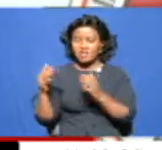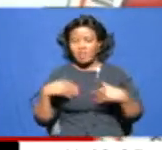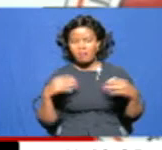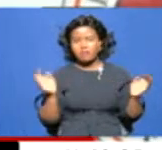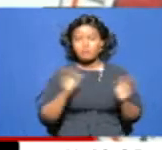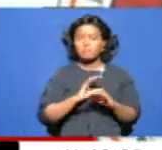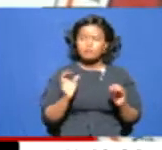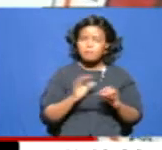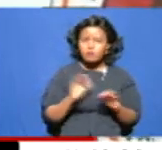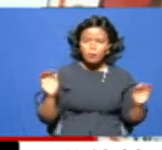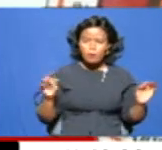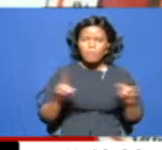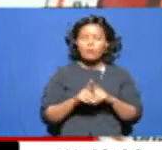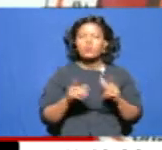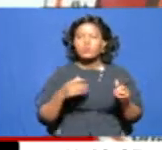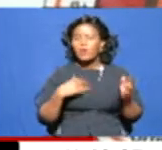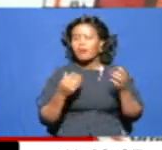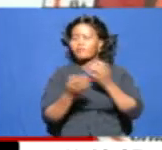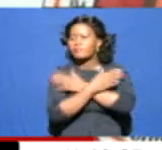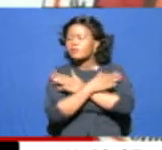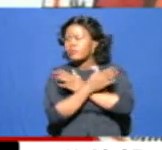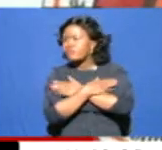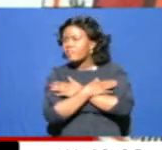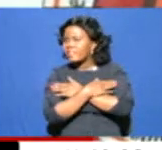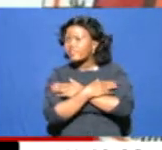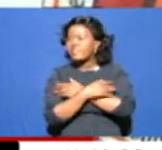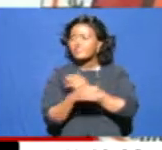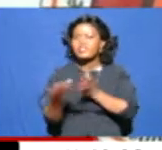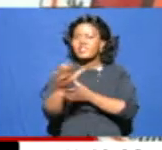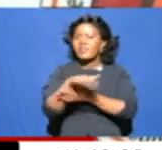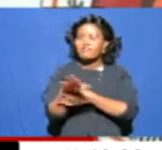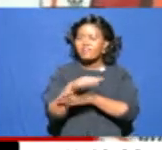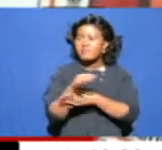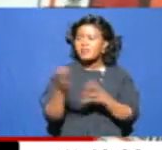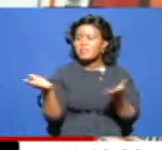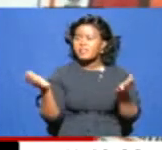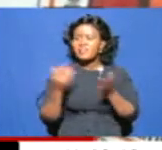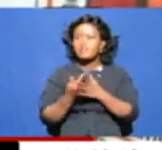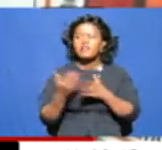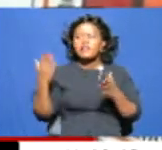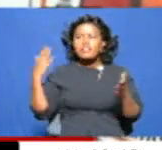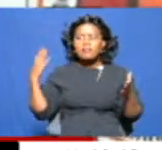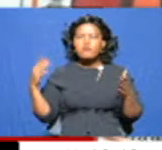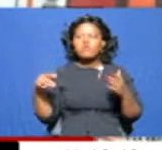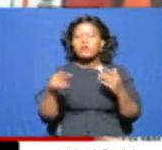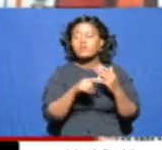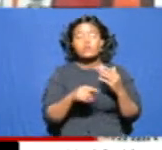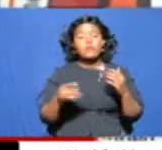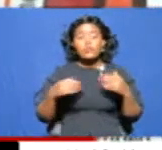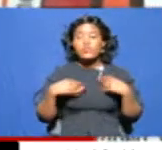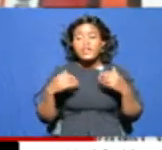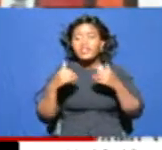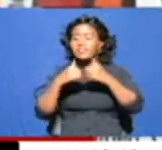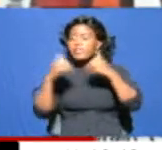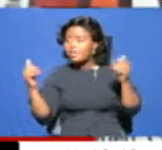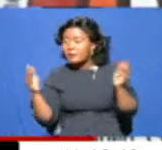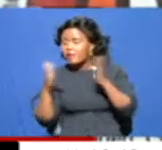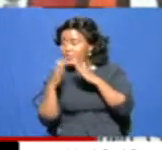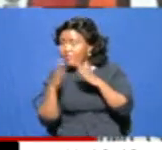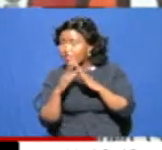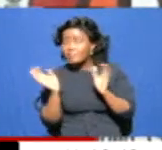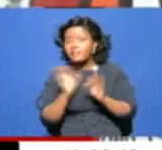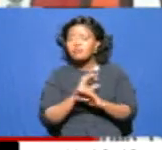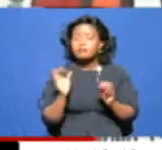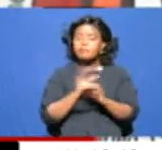We don't have friendly and friendly environment. We never used to have even separate toilets for the ladies in the old days.